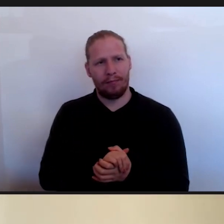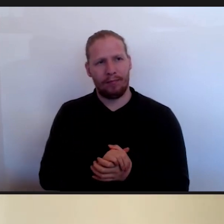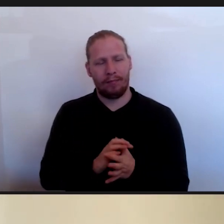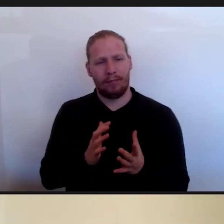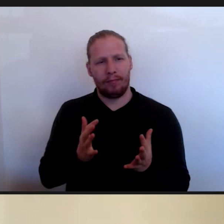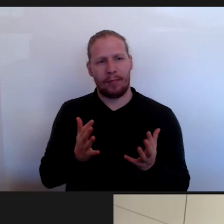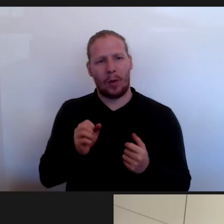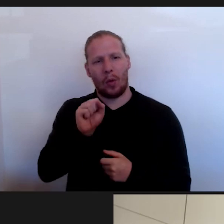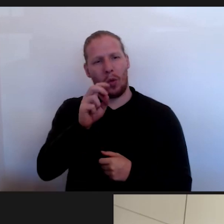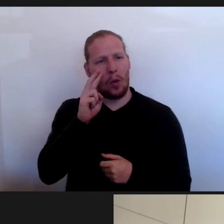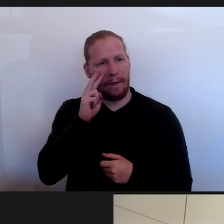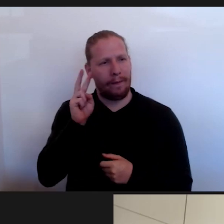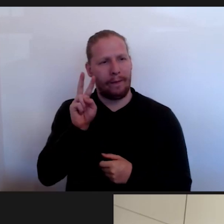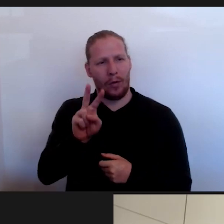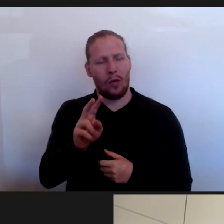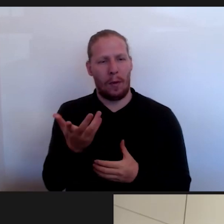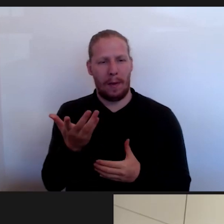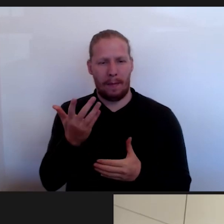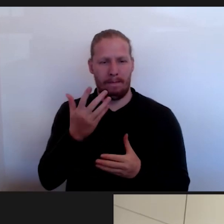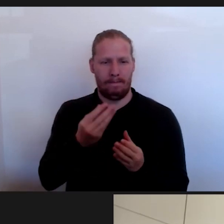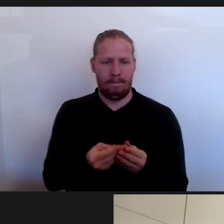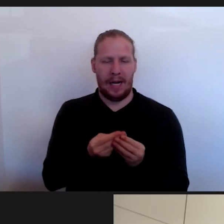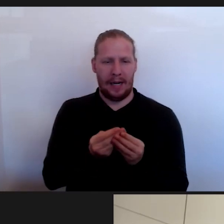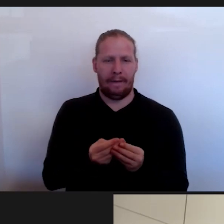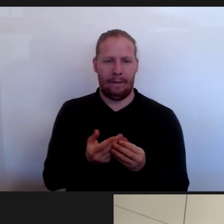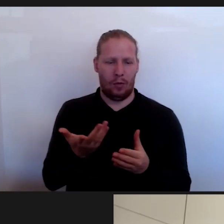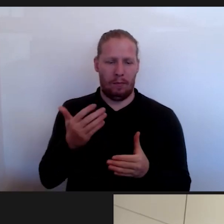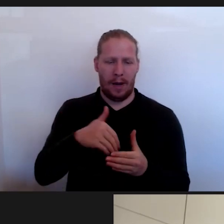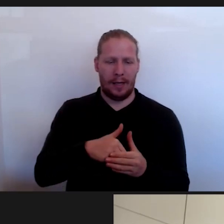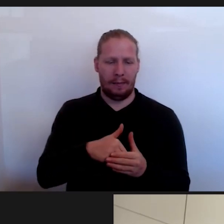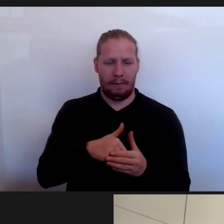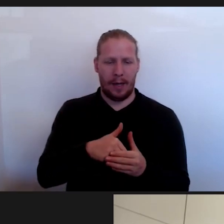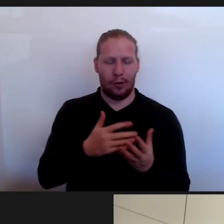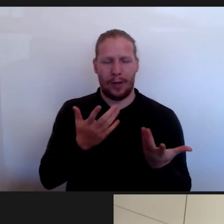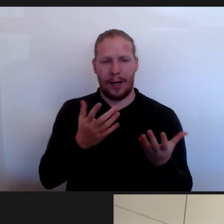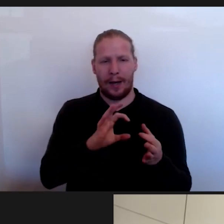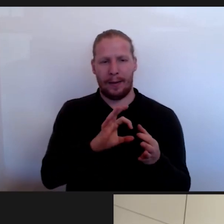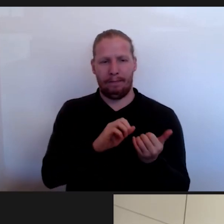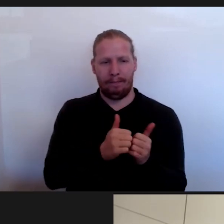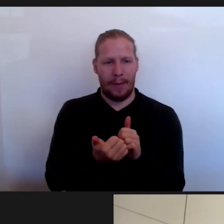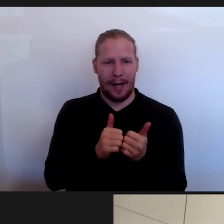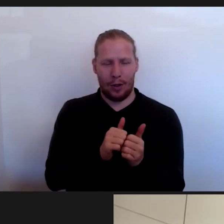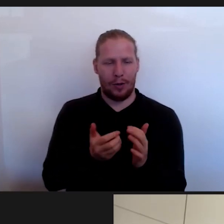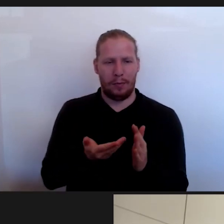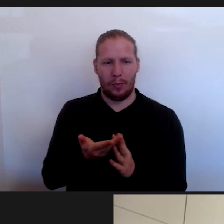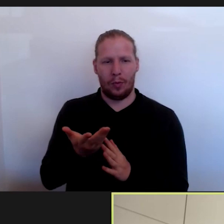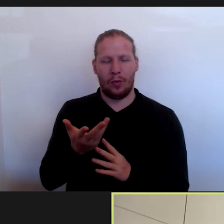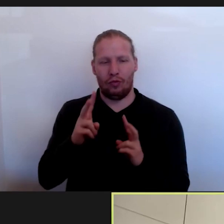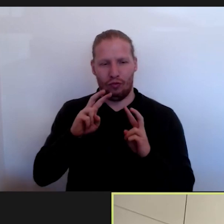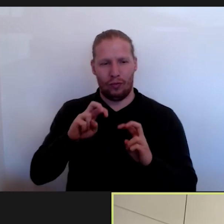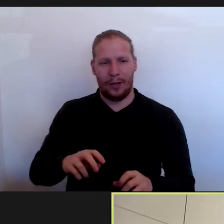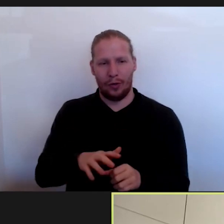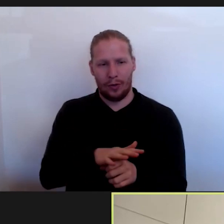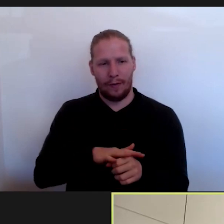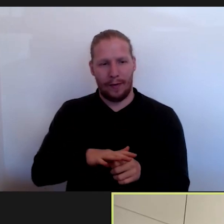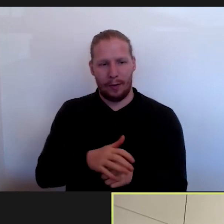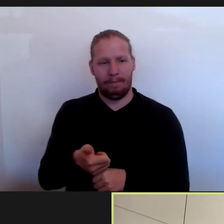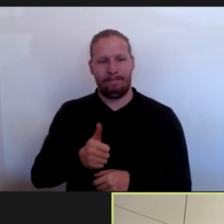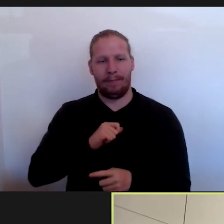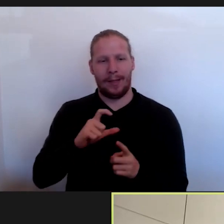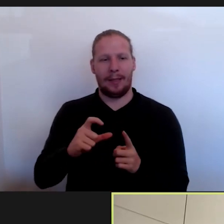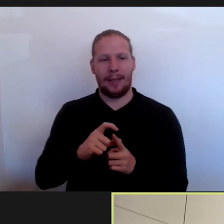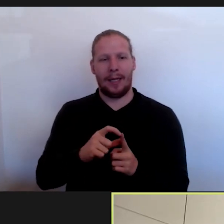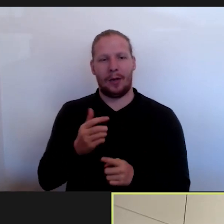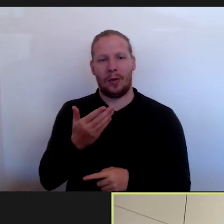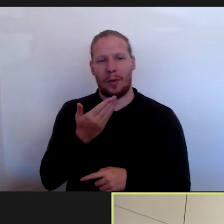how do you perceive meaningful participation and partnership in this research field? Yeah, thank you so much for that